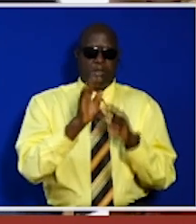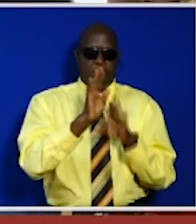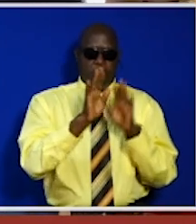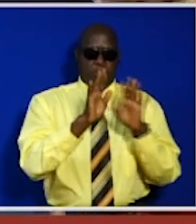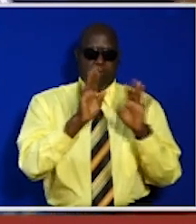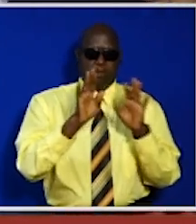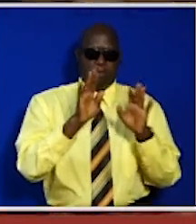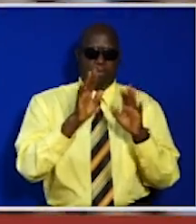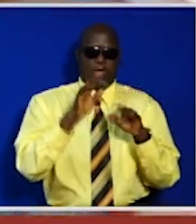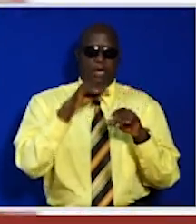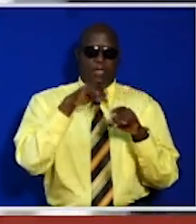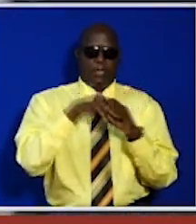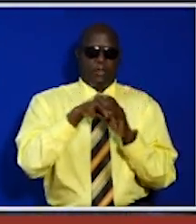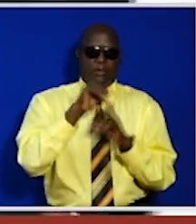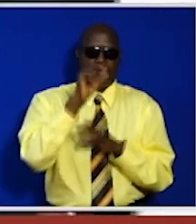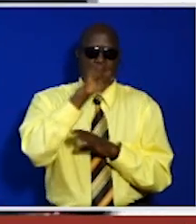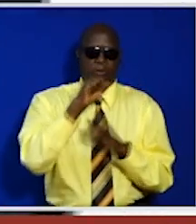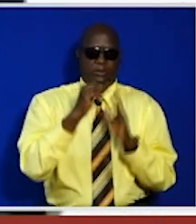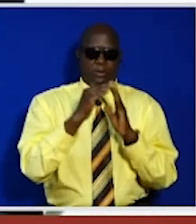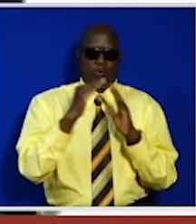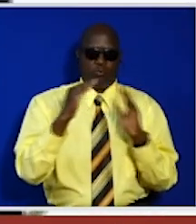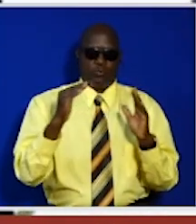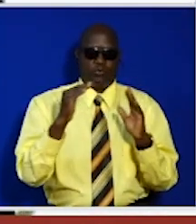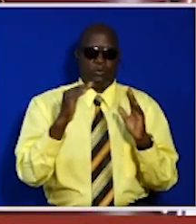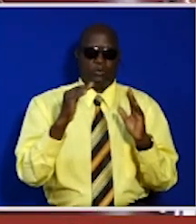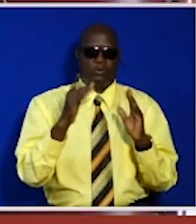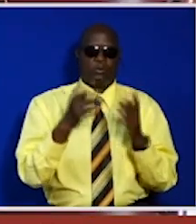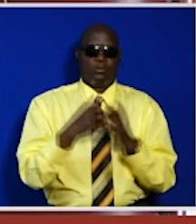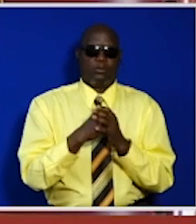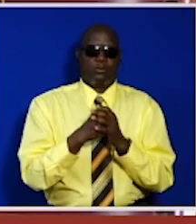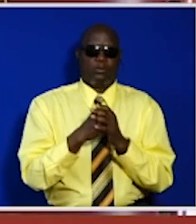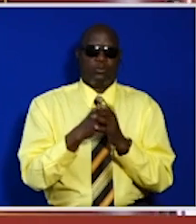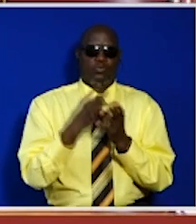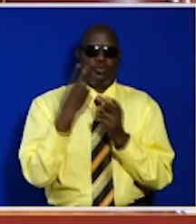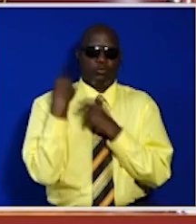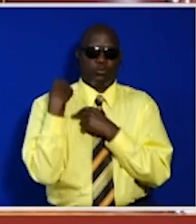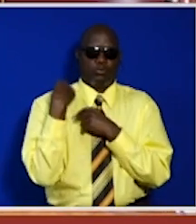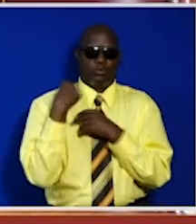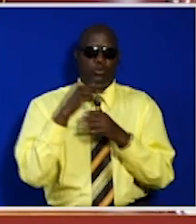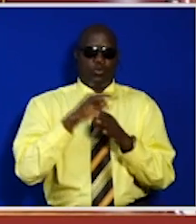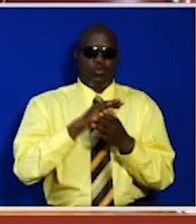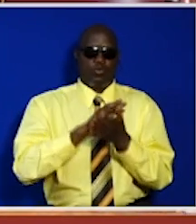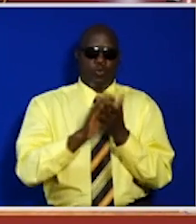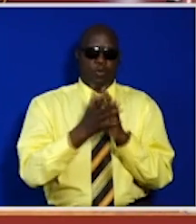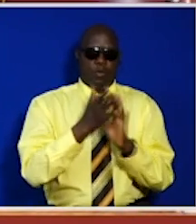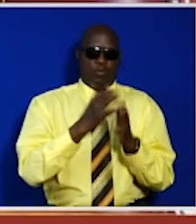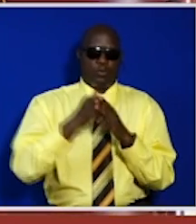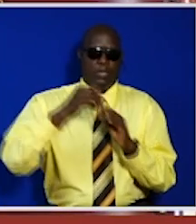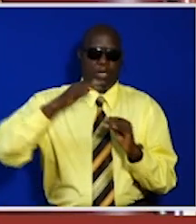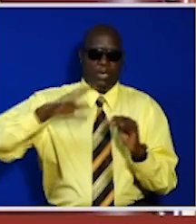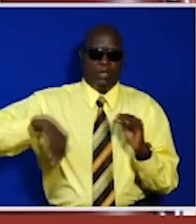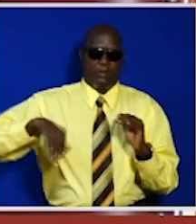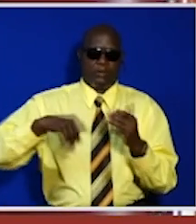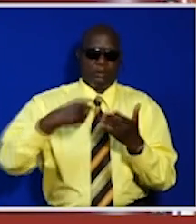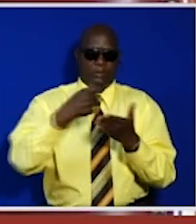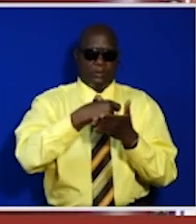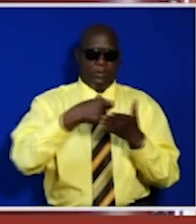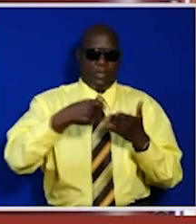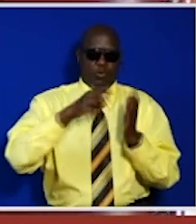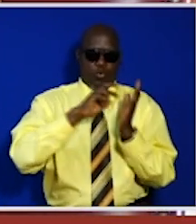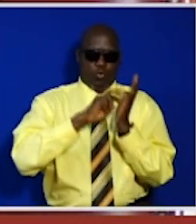ikulu ya Nairobi, ambapo aliwaagiza kutekeleza majukumu yao bila kuchelewa na vijisababu. Wakati wa kusaini kandarasi